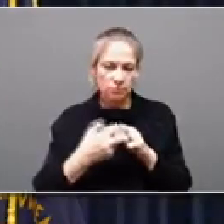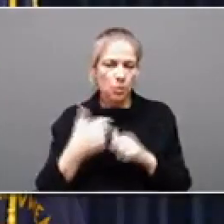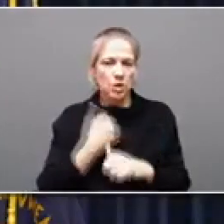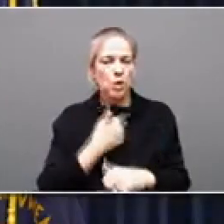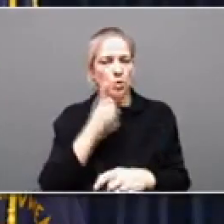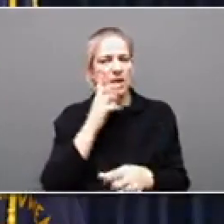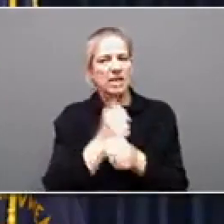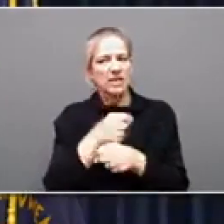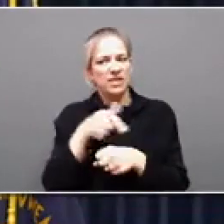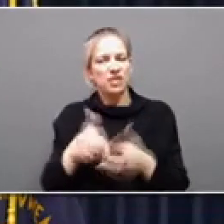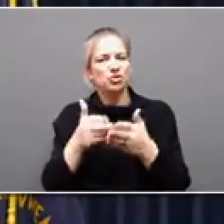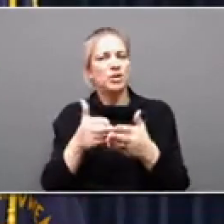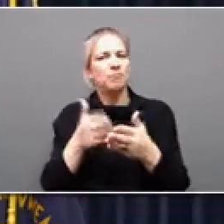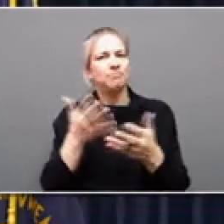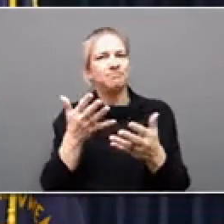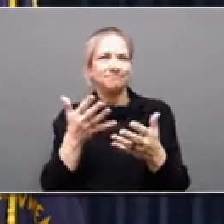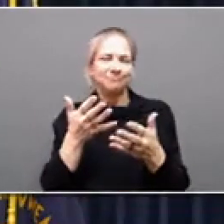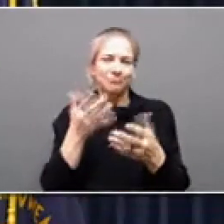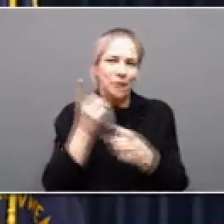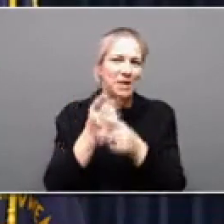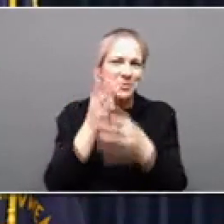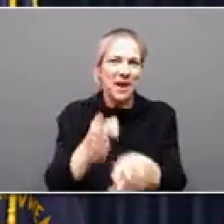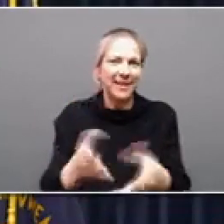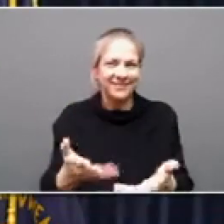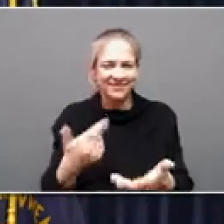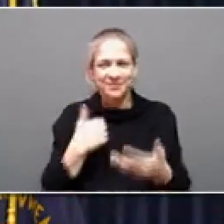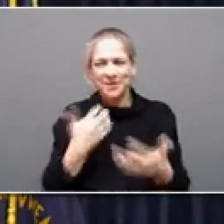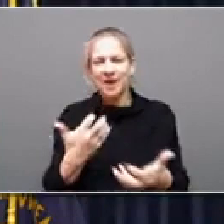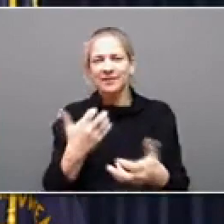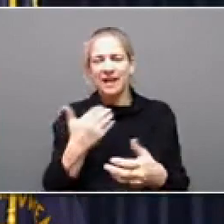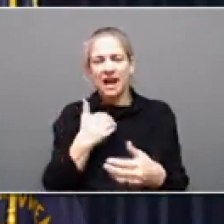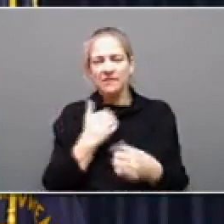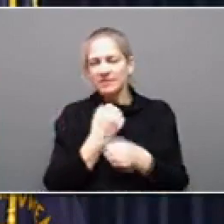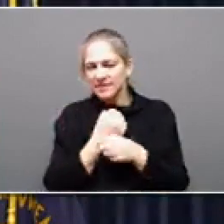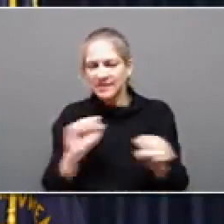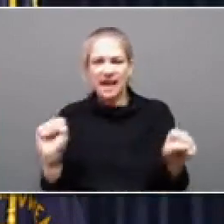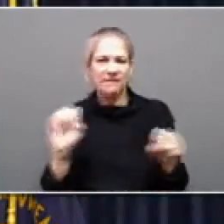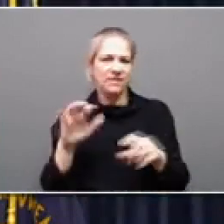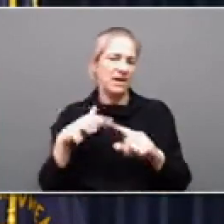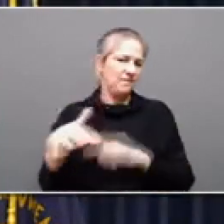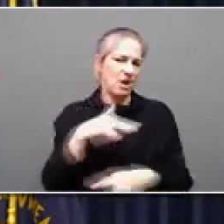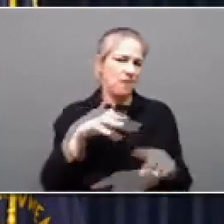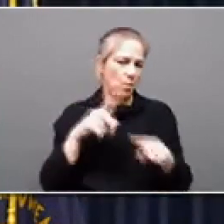ship righted, and we are going to create the safest environments we can.